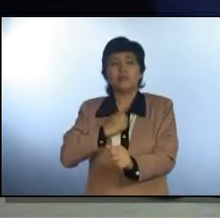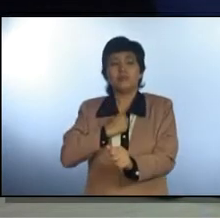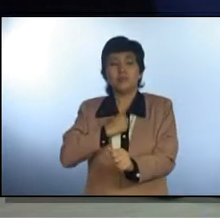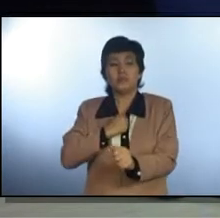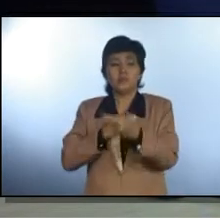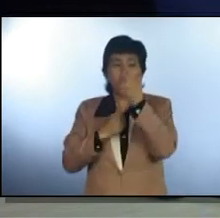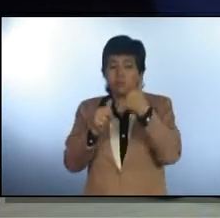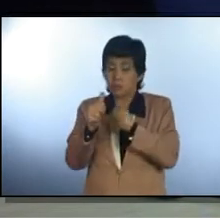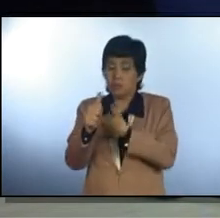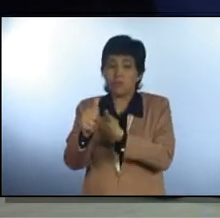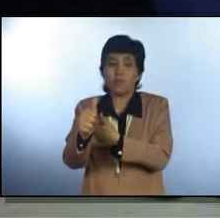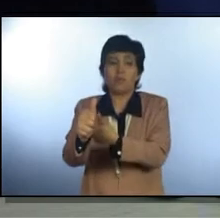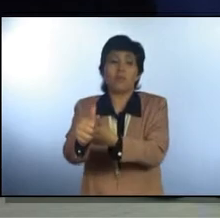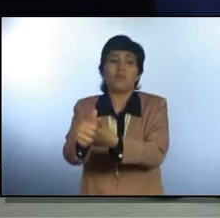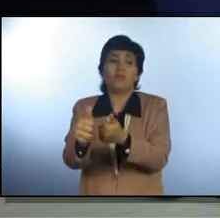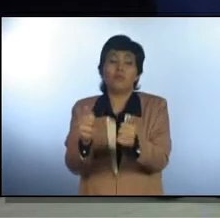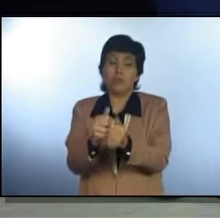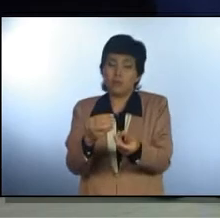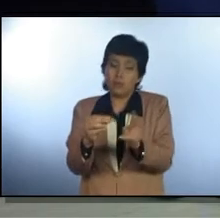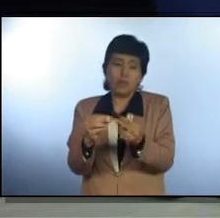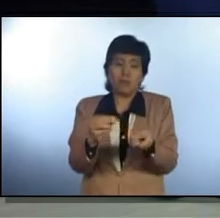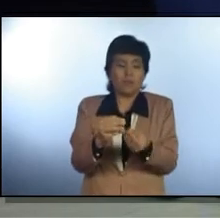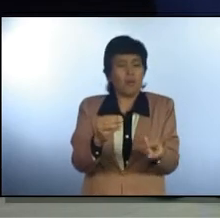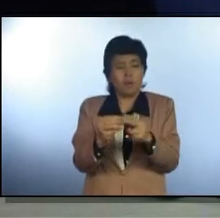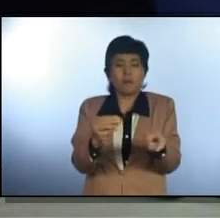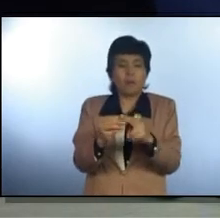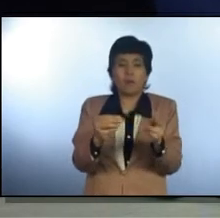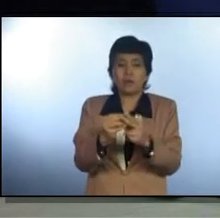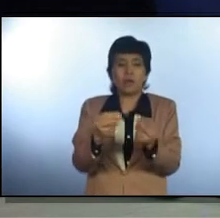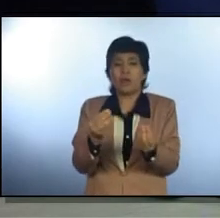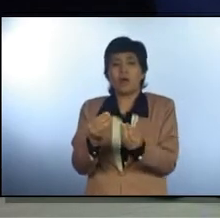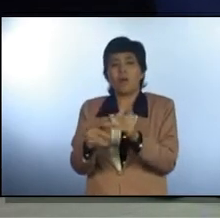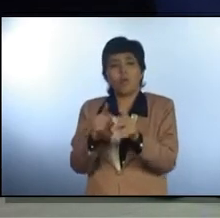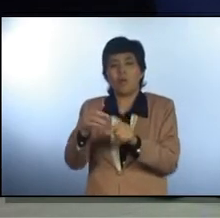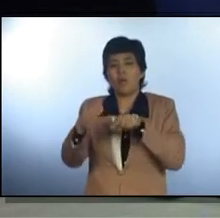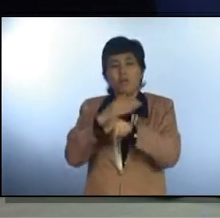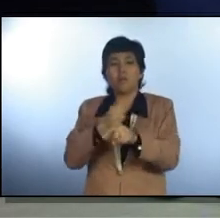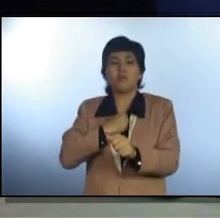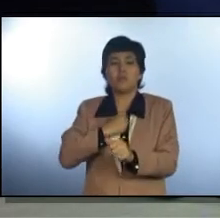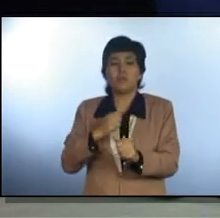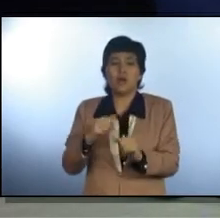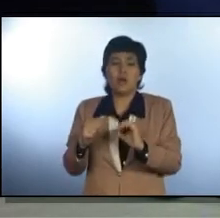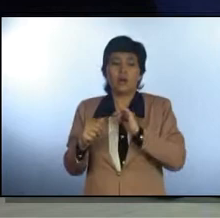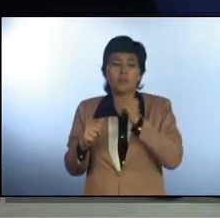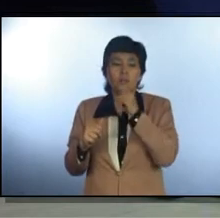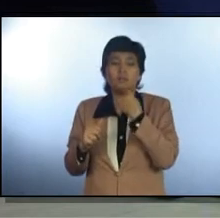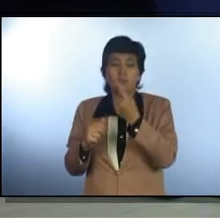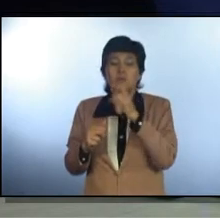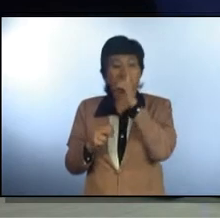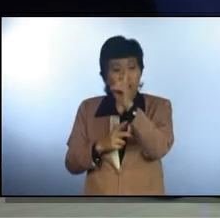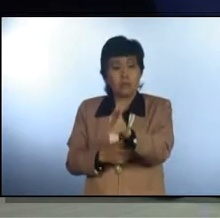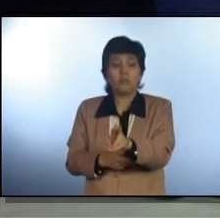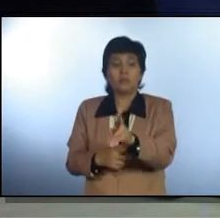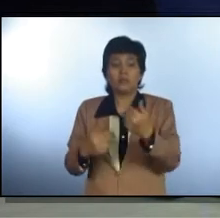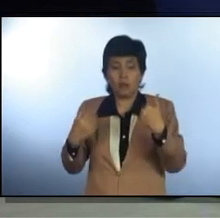there is a follow-up with a number of cases, people committing suicide. Now, I'm not trying to say that people realize,